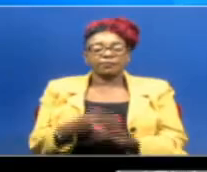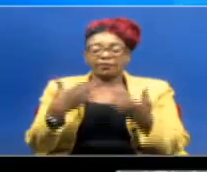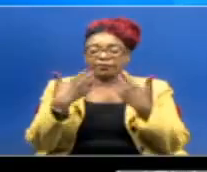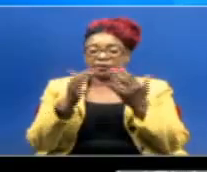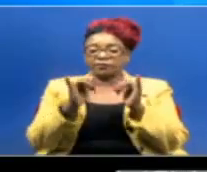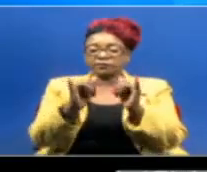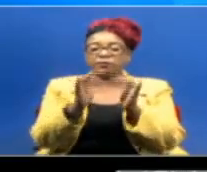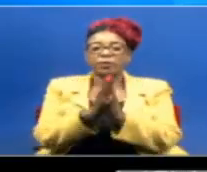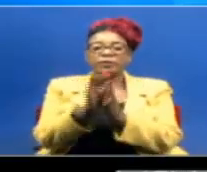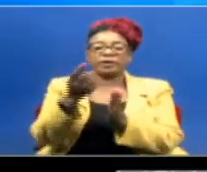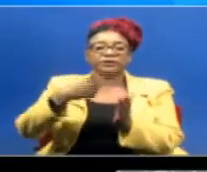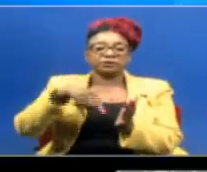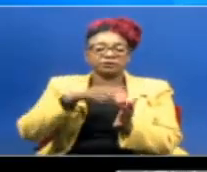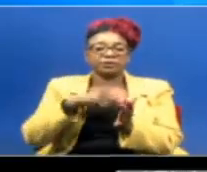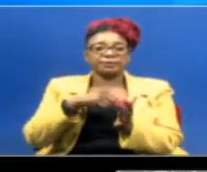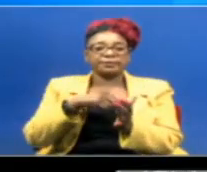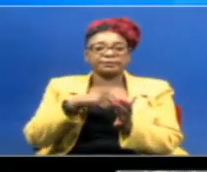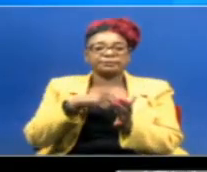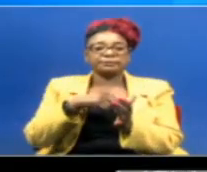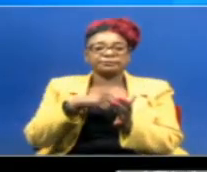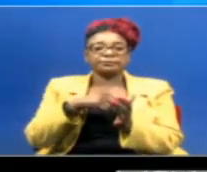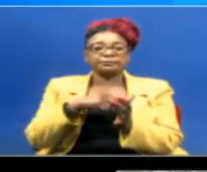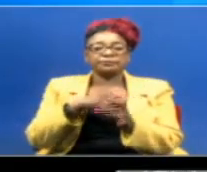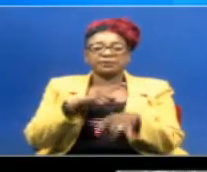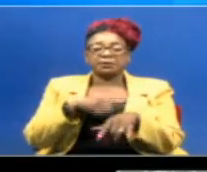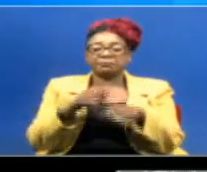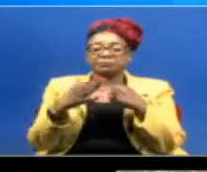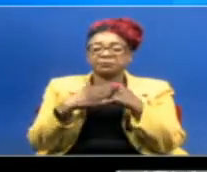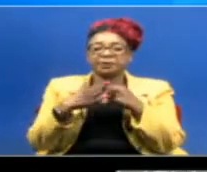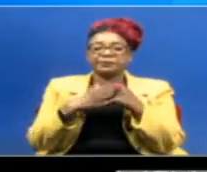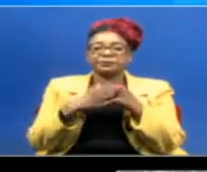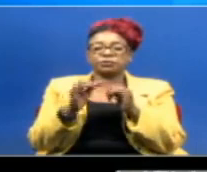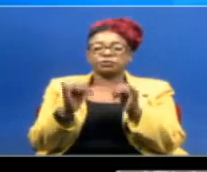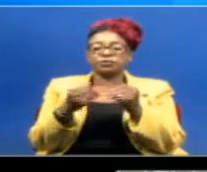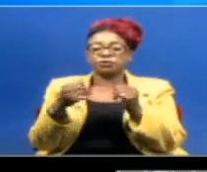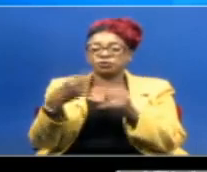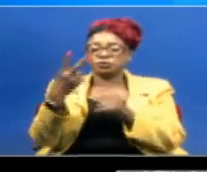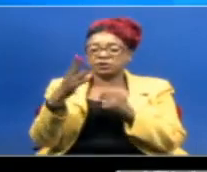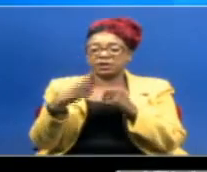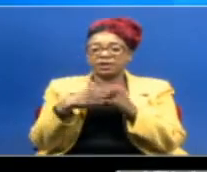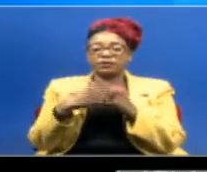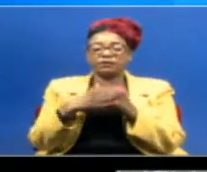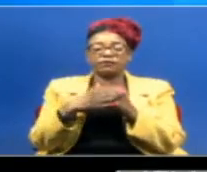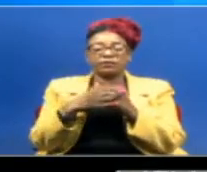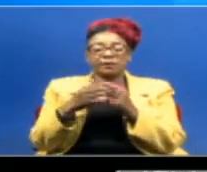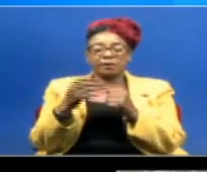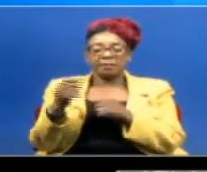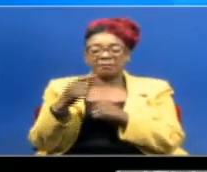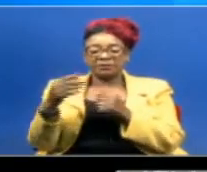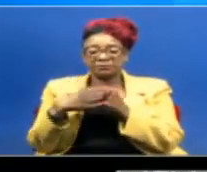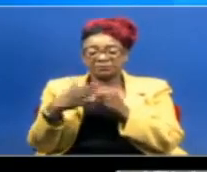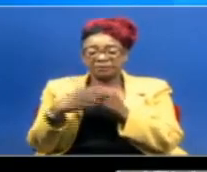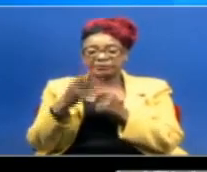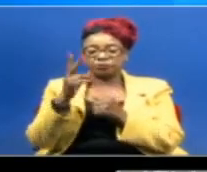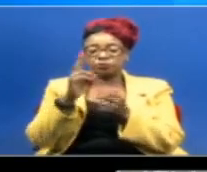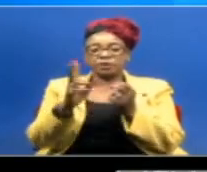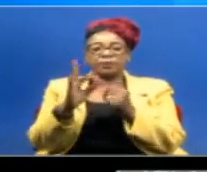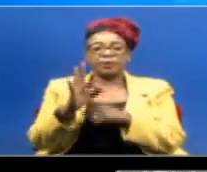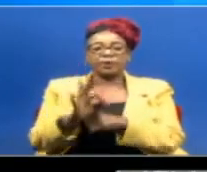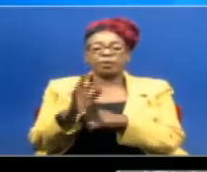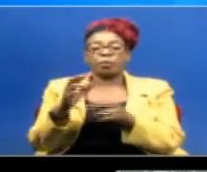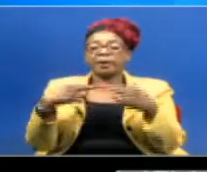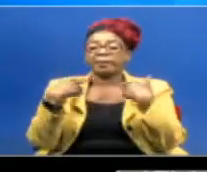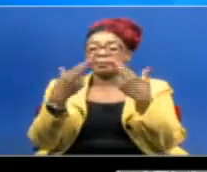Now, in the course of our 9 p.m. news broadcast on the 29th of September 2023, we reported the